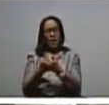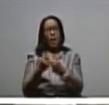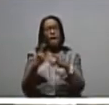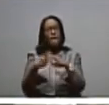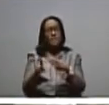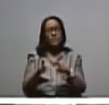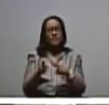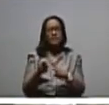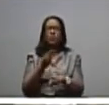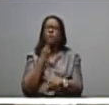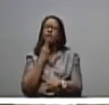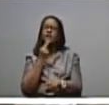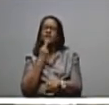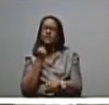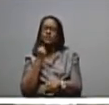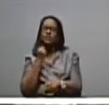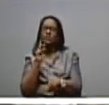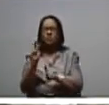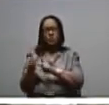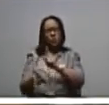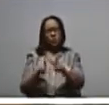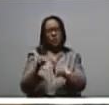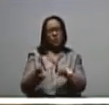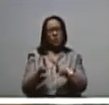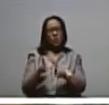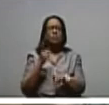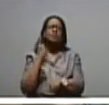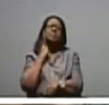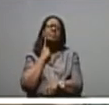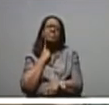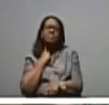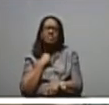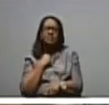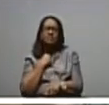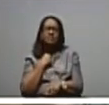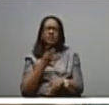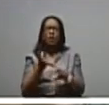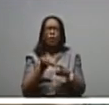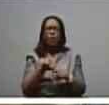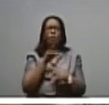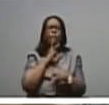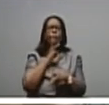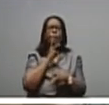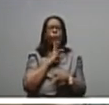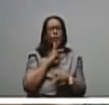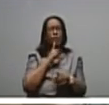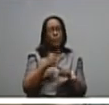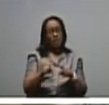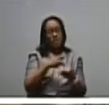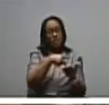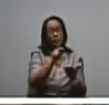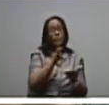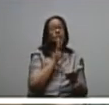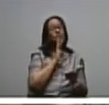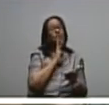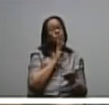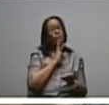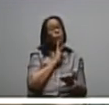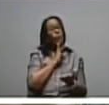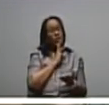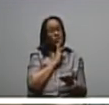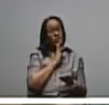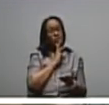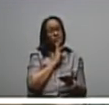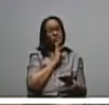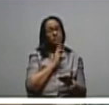We have a freeness from God, God's free gift in Christ. But just